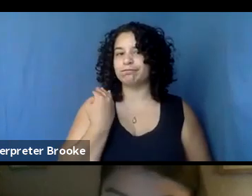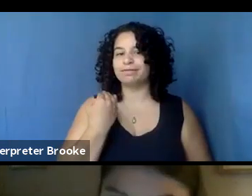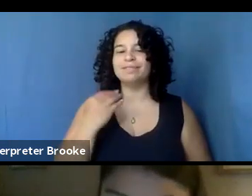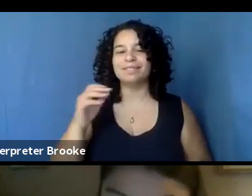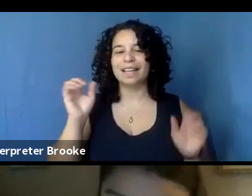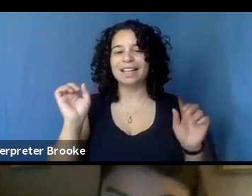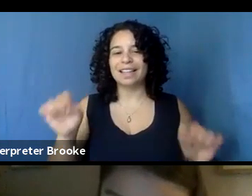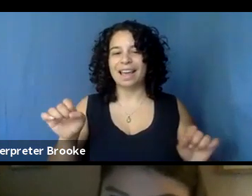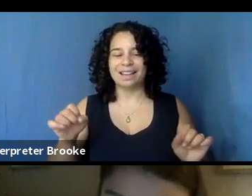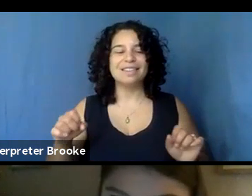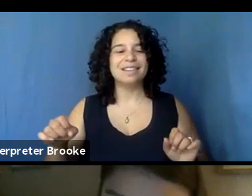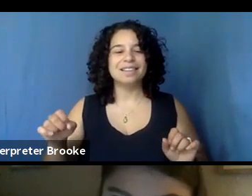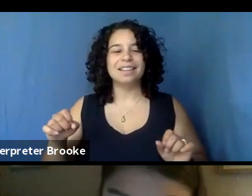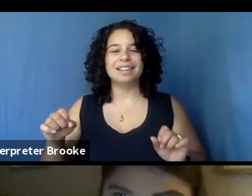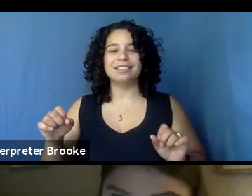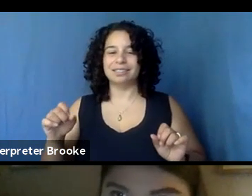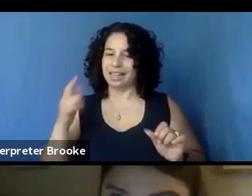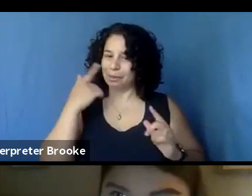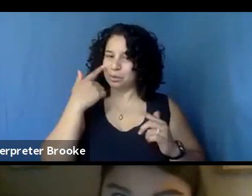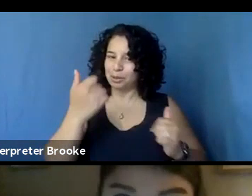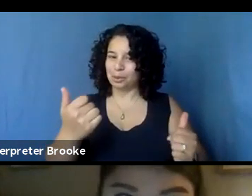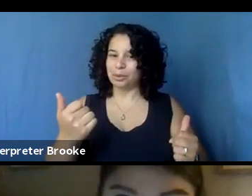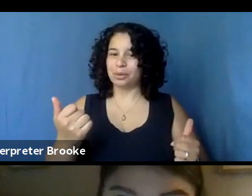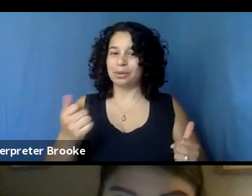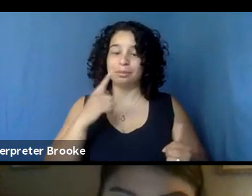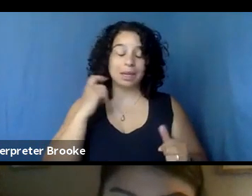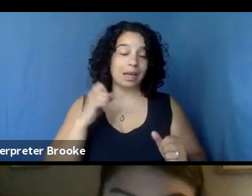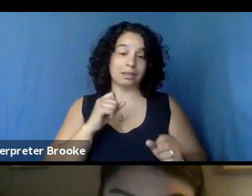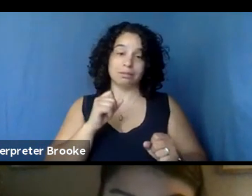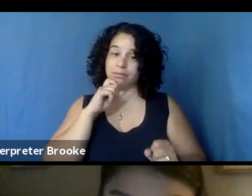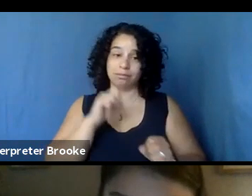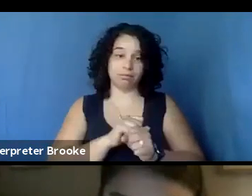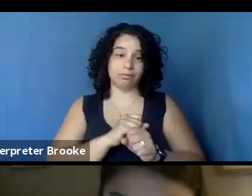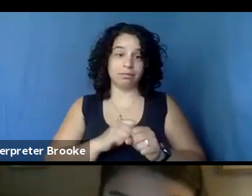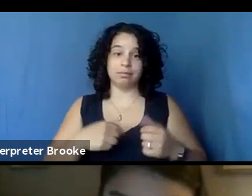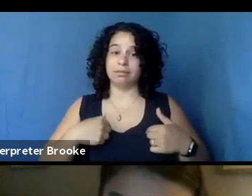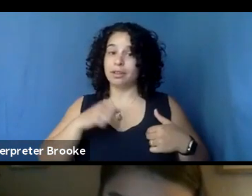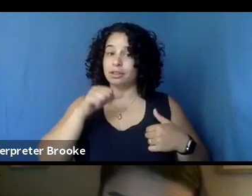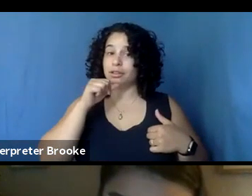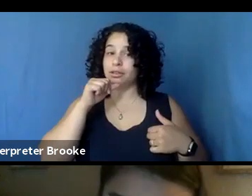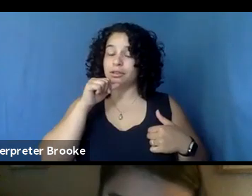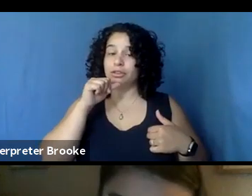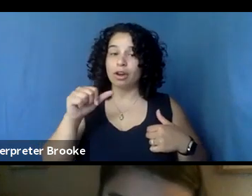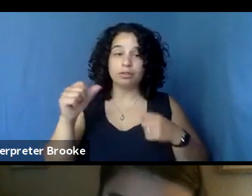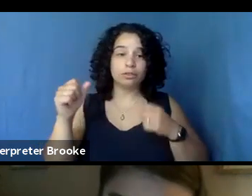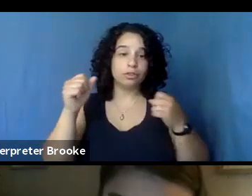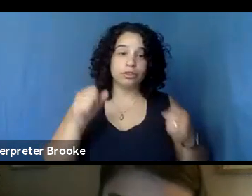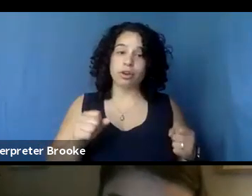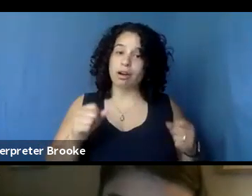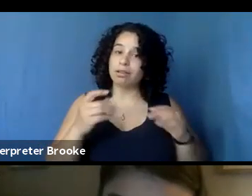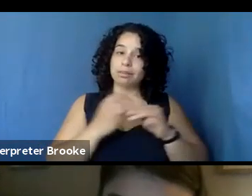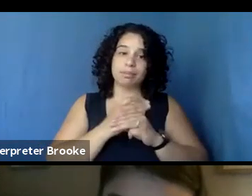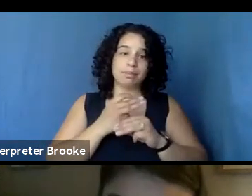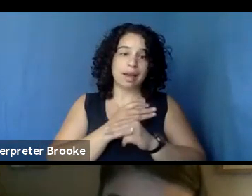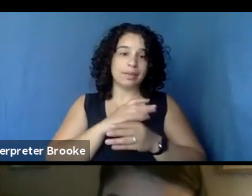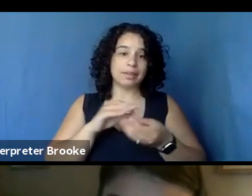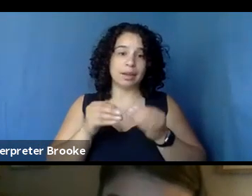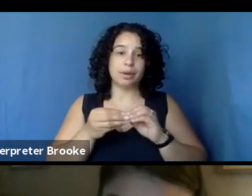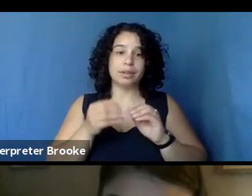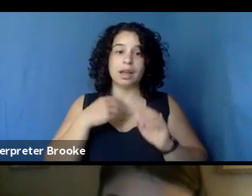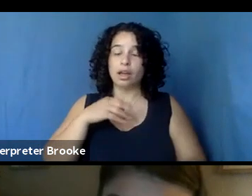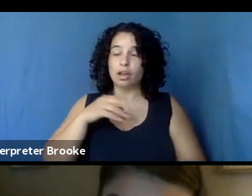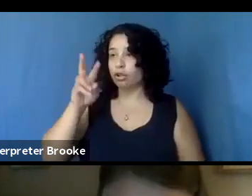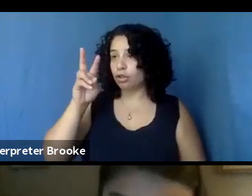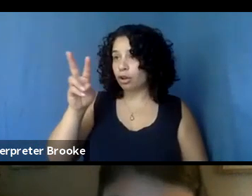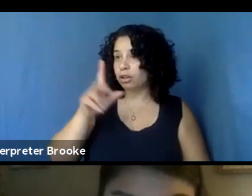and this is how we'll do it, because I really am mathematically not inclined. I look at a clock, it means